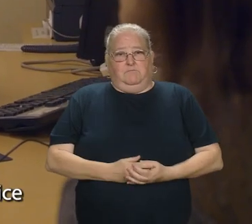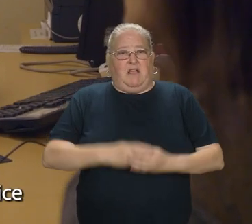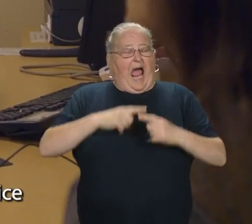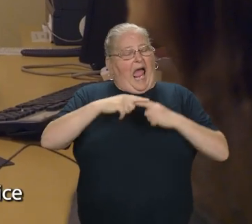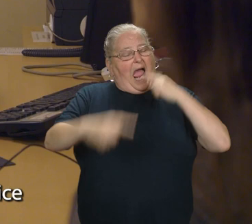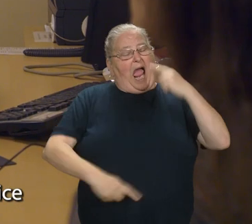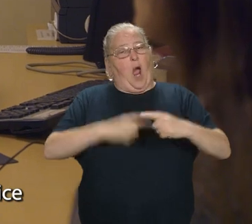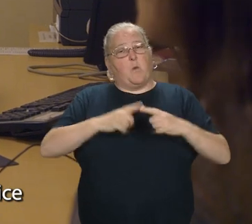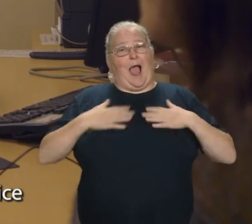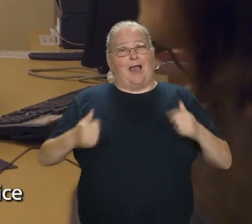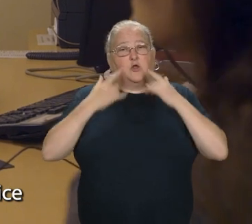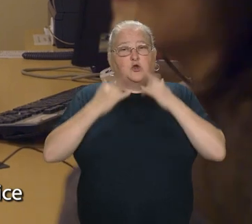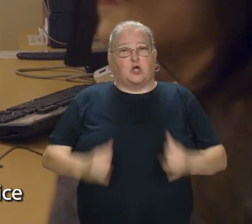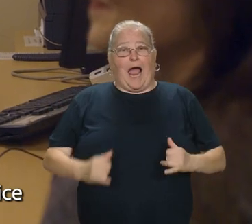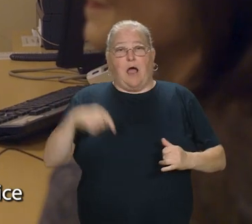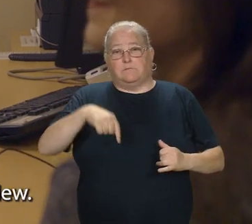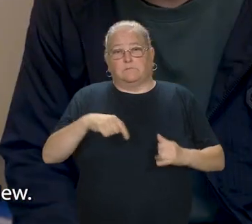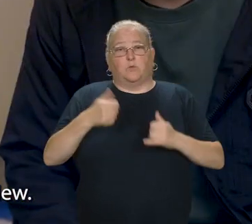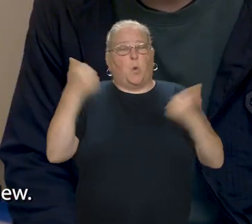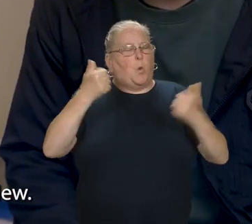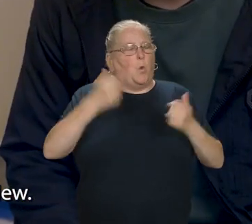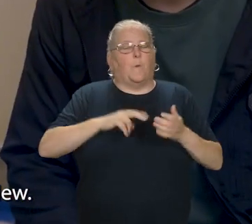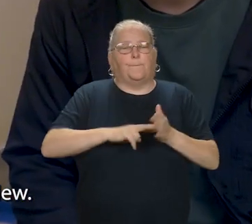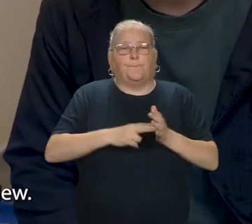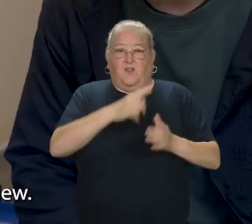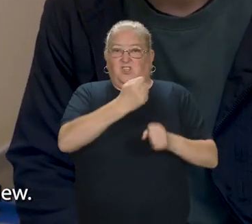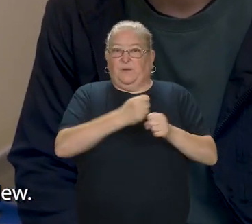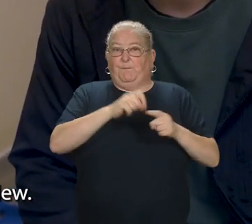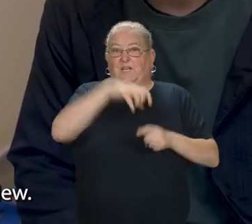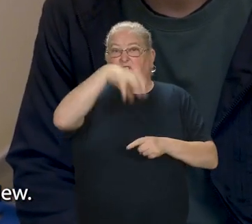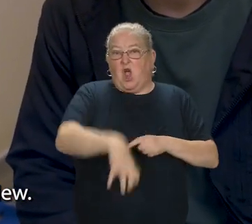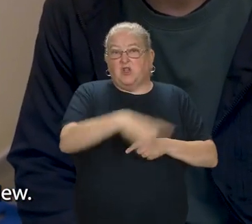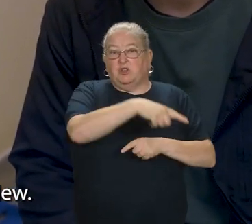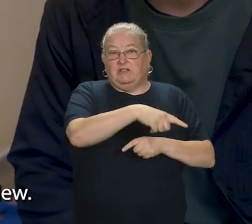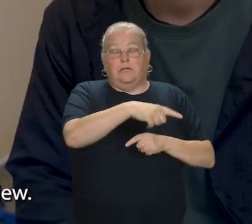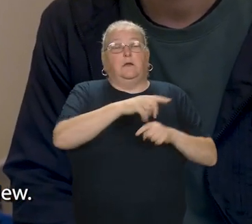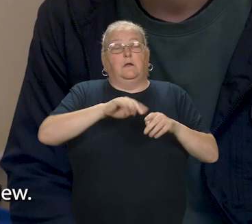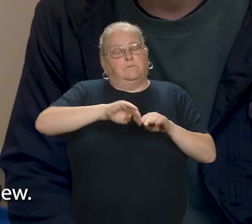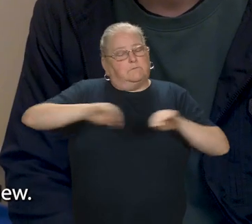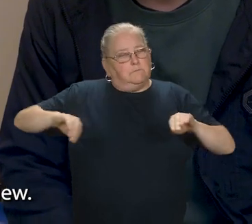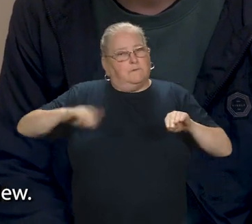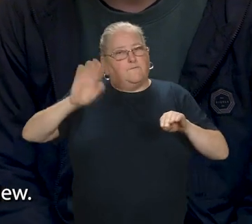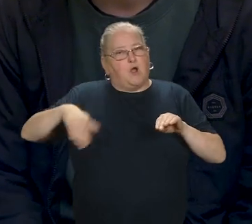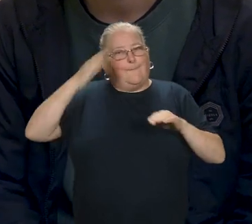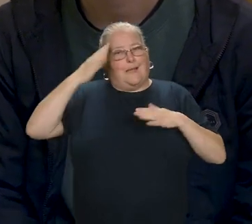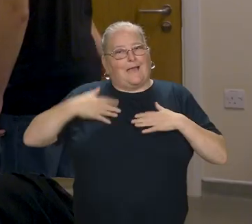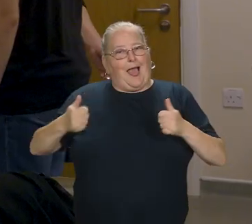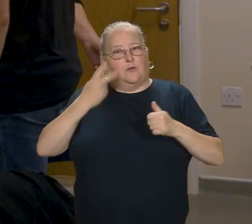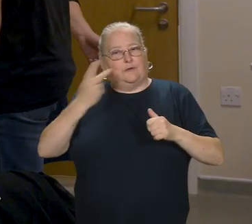check is usually carried out by your GP practice and is separate to your mental health review and your medication